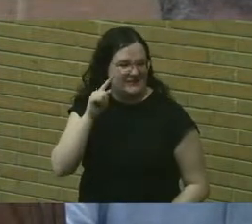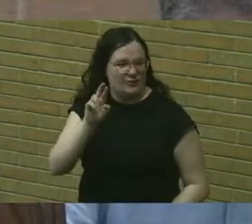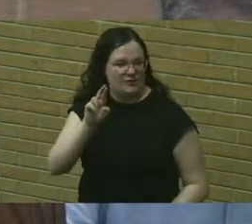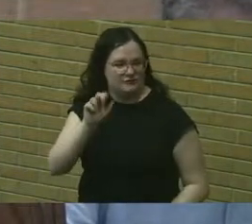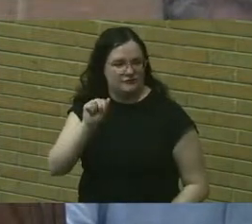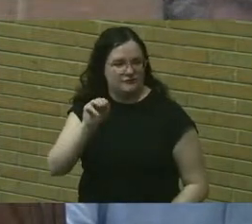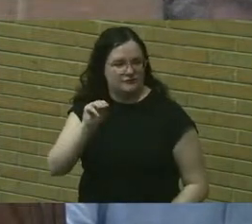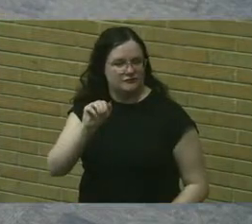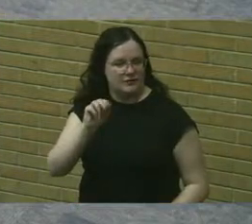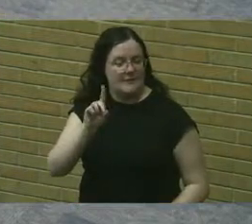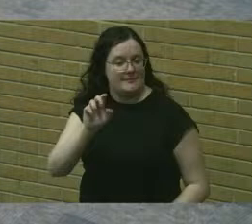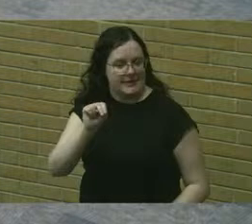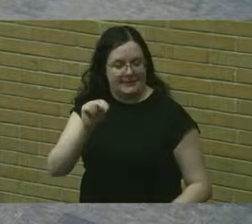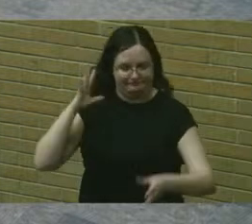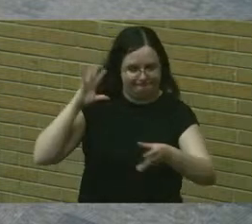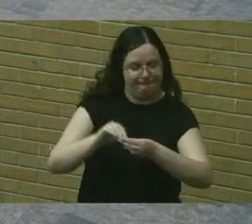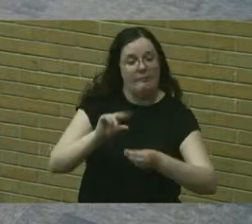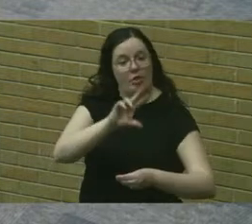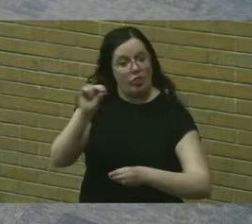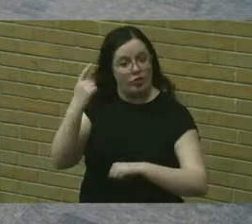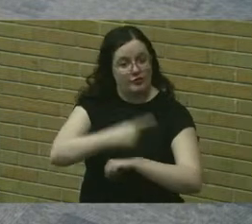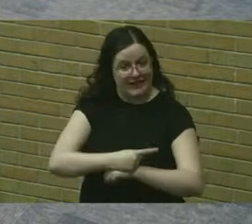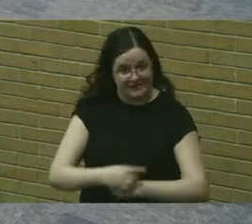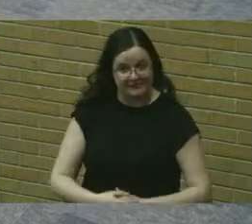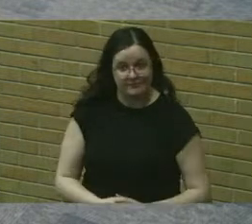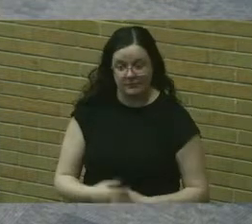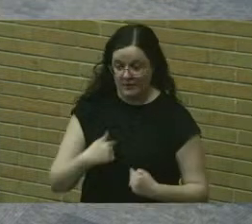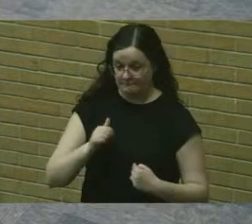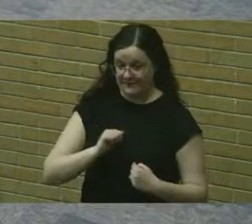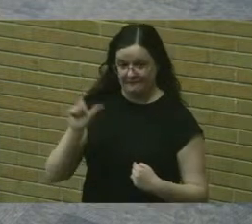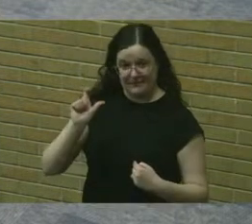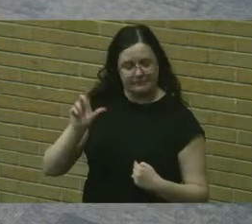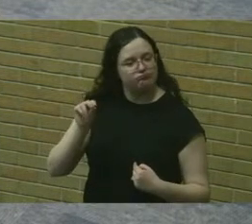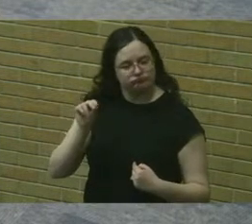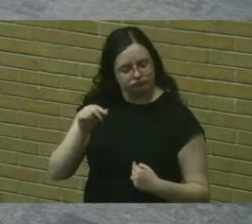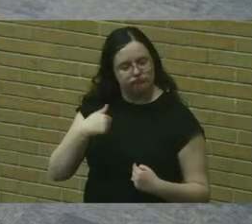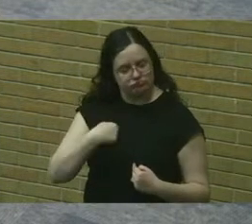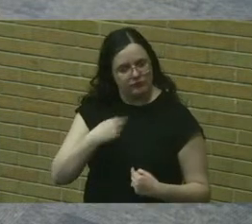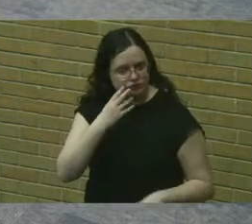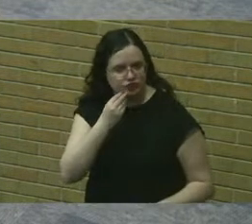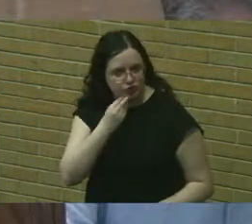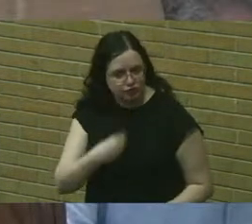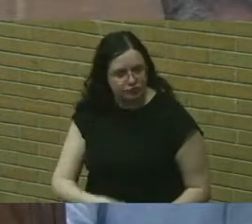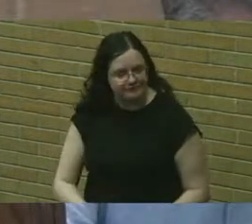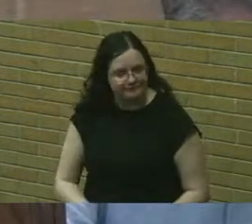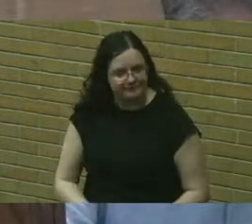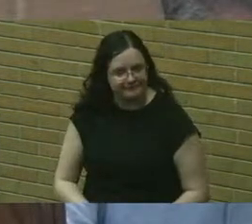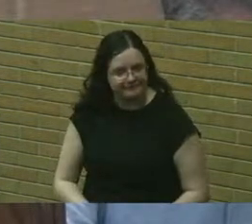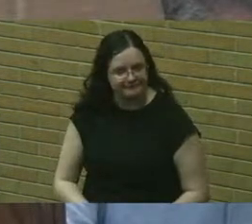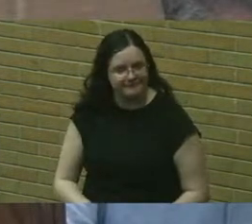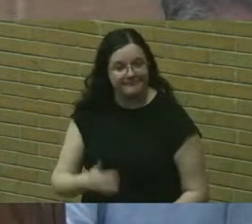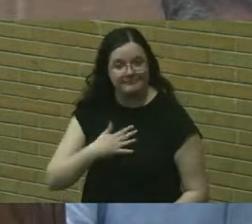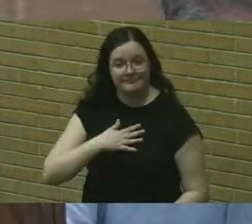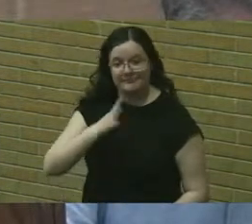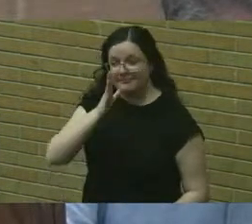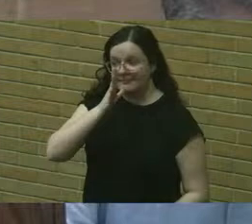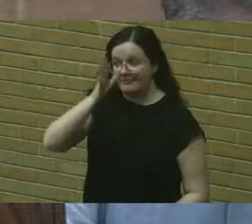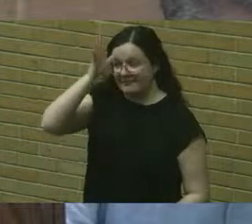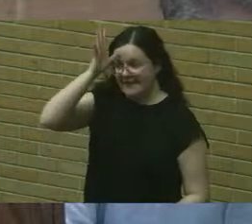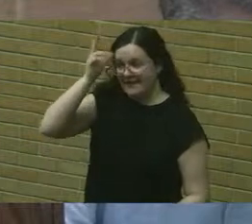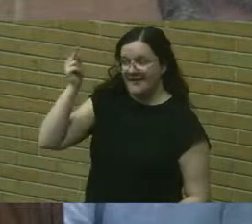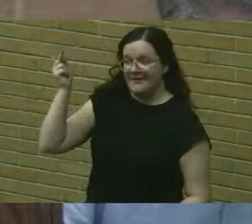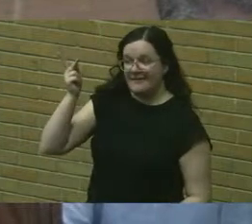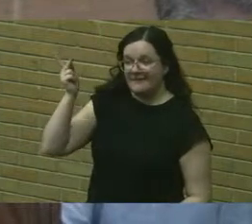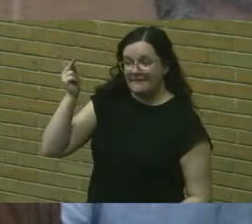days. I'm not Muslim, I'm Jewish. My parents disclosed that to